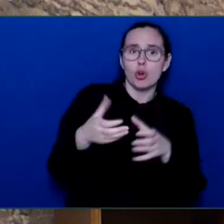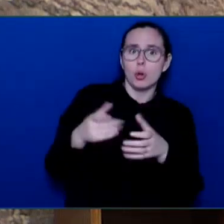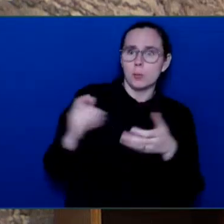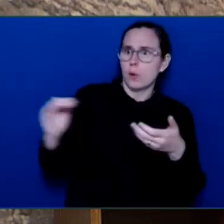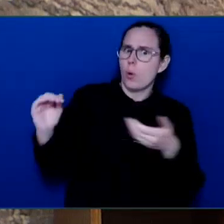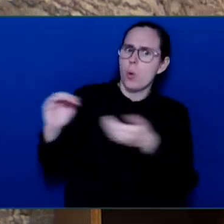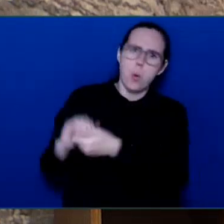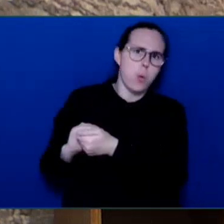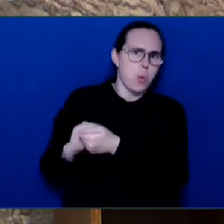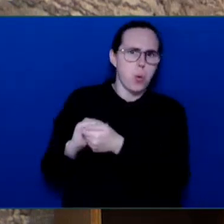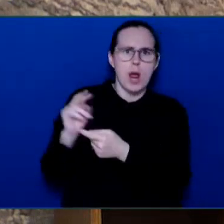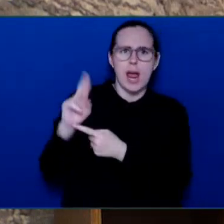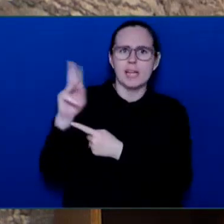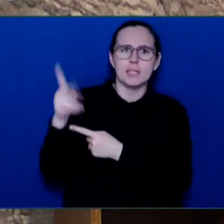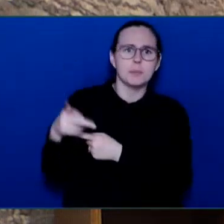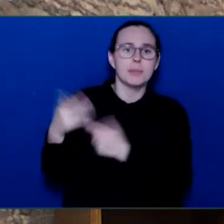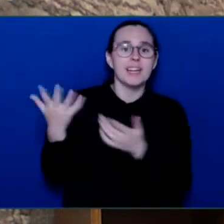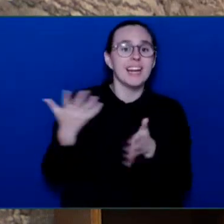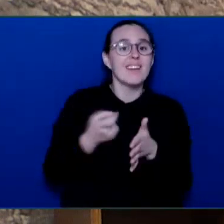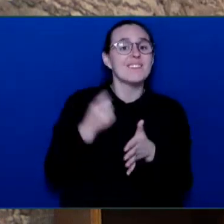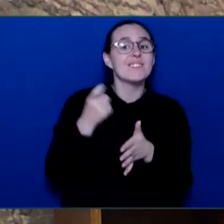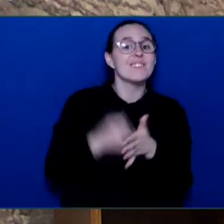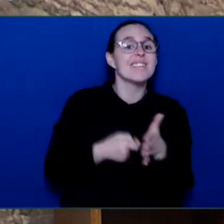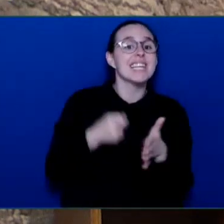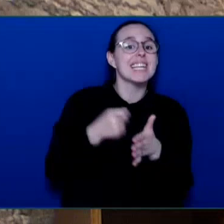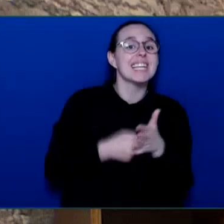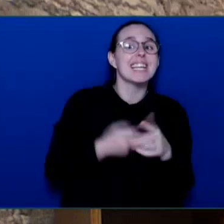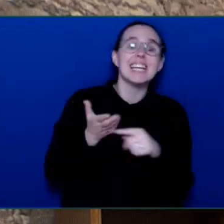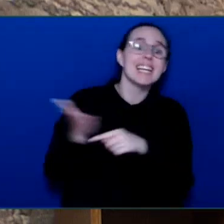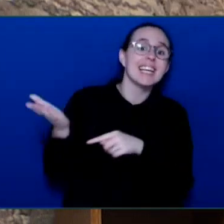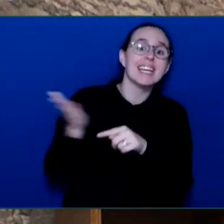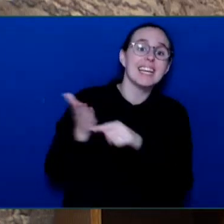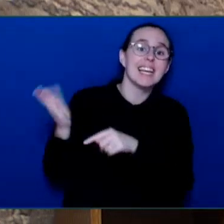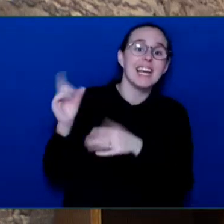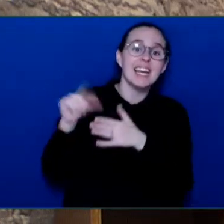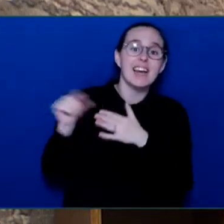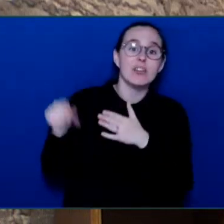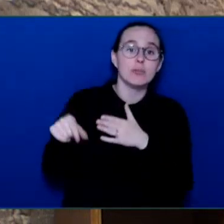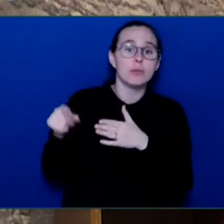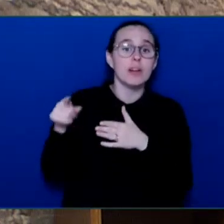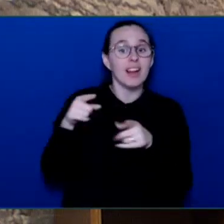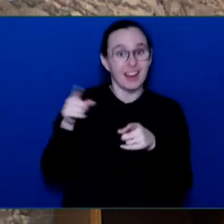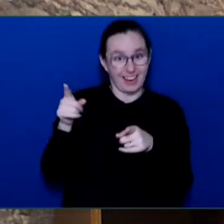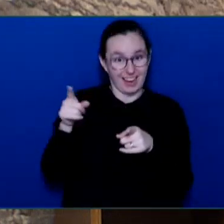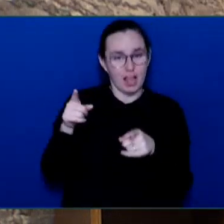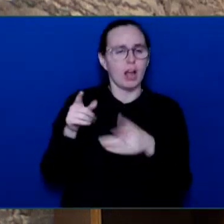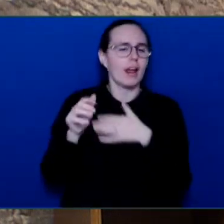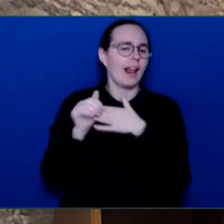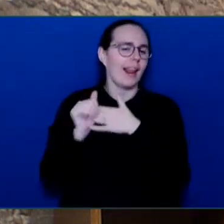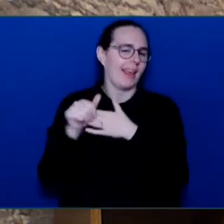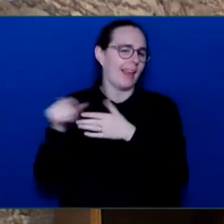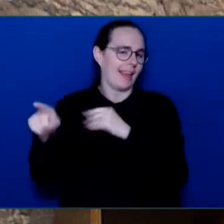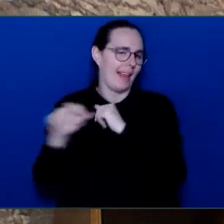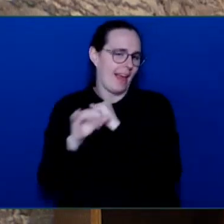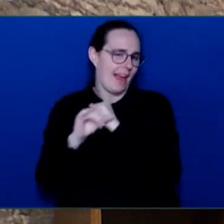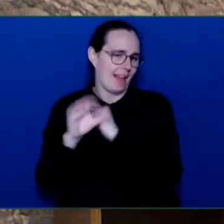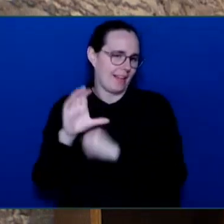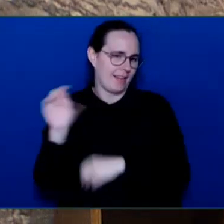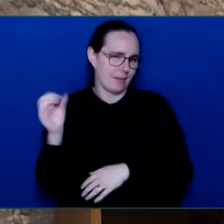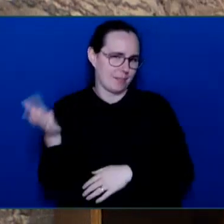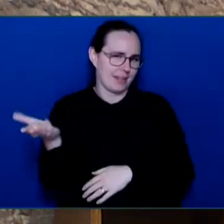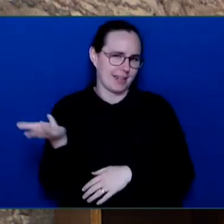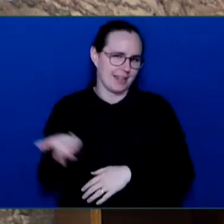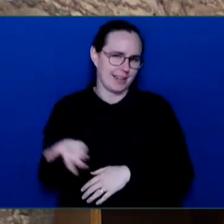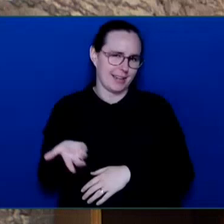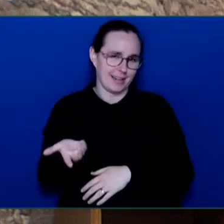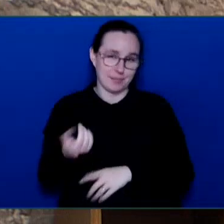this expensive Cost BC propaganda. So my question to the Premier is this: how can the Premier look British Columbia